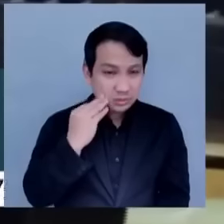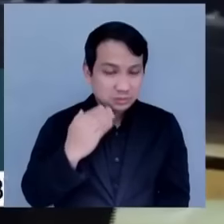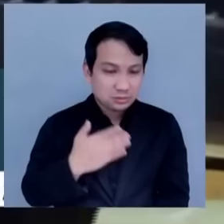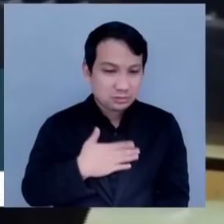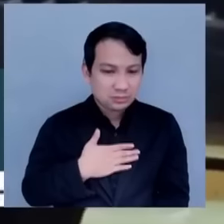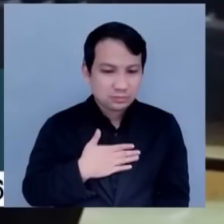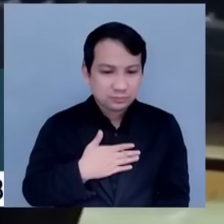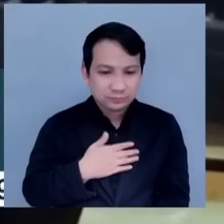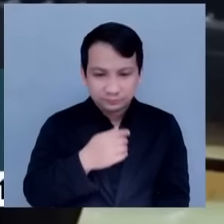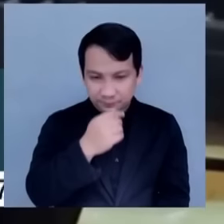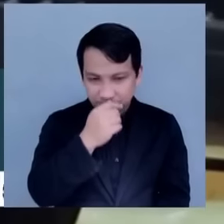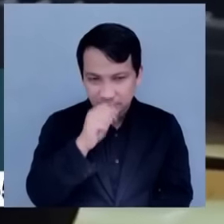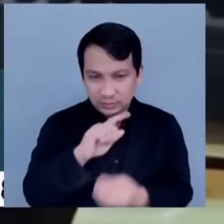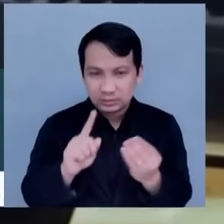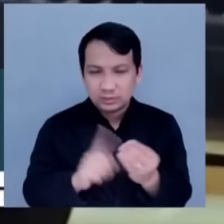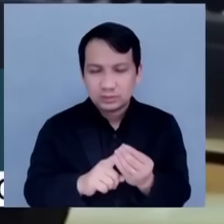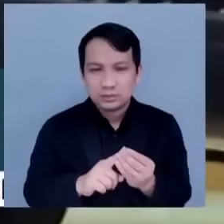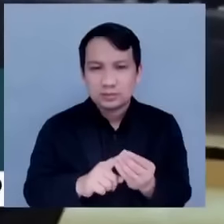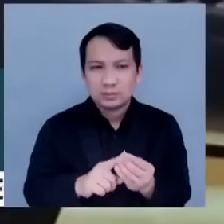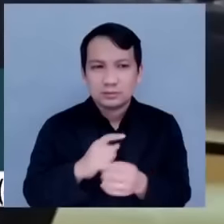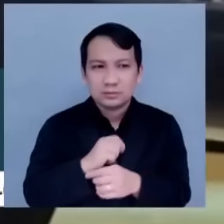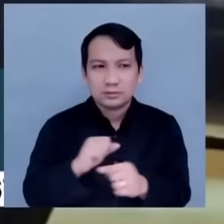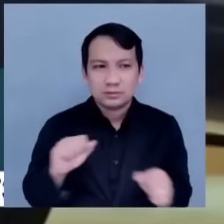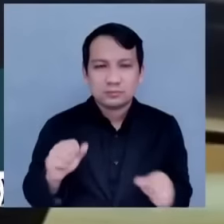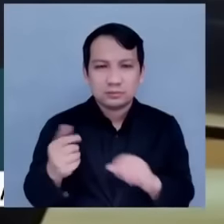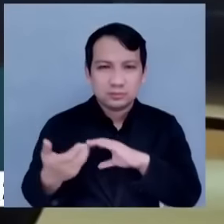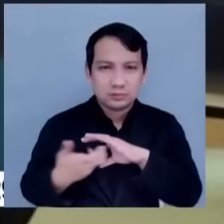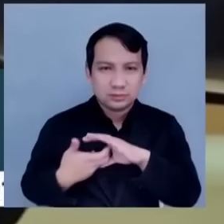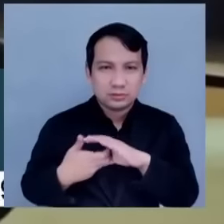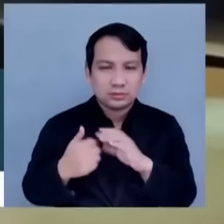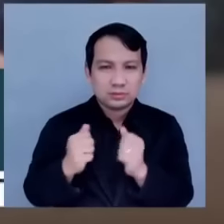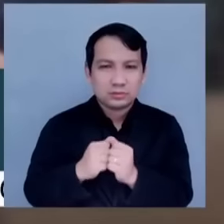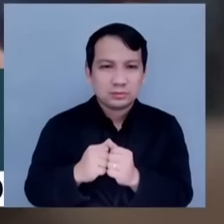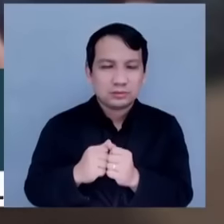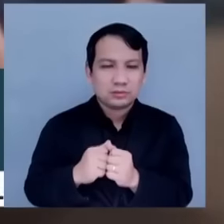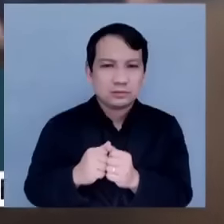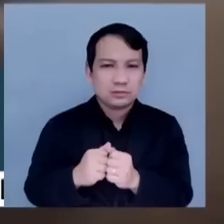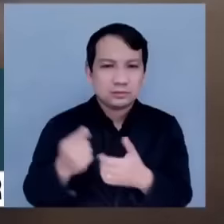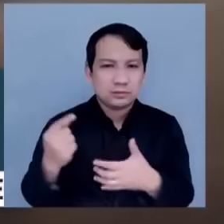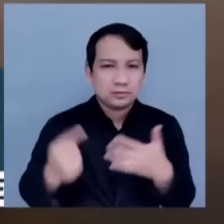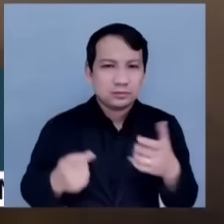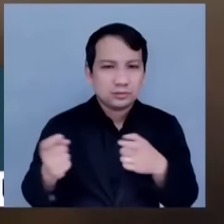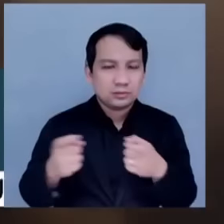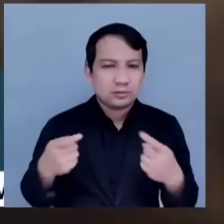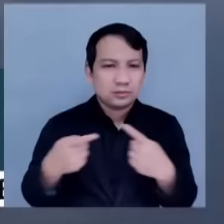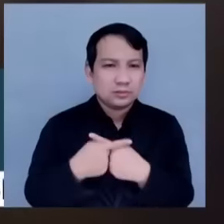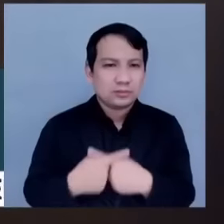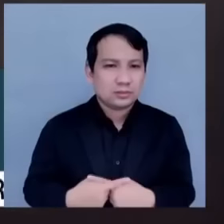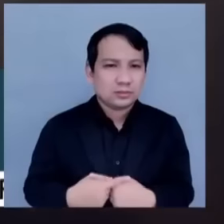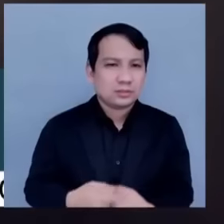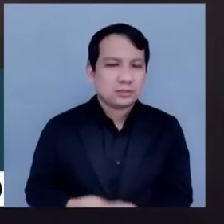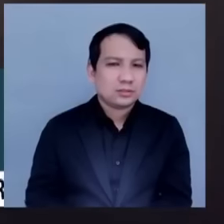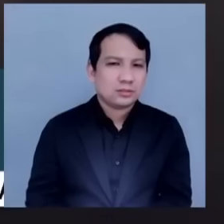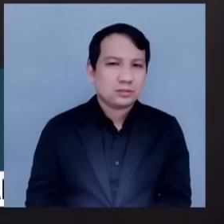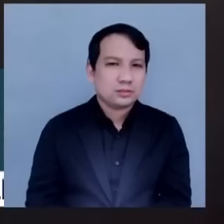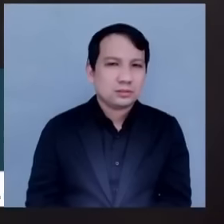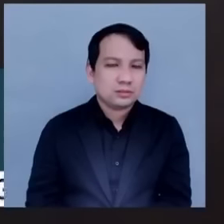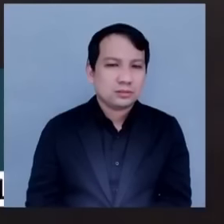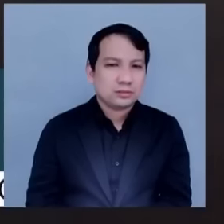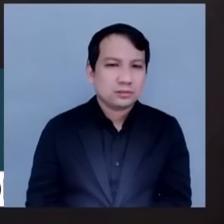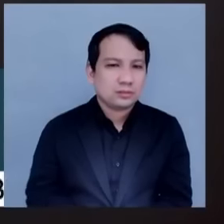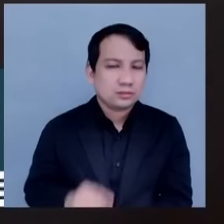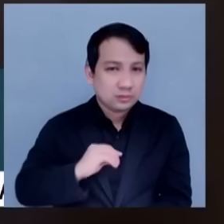Based on my experience sa pagdating ng handling ng security ng clients, I handled so many controversial cases. I have full confidence